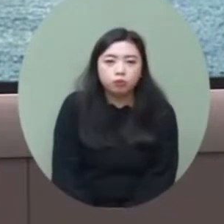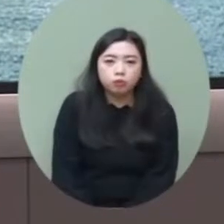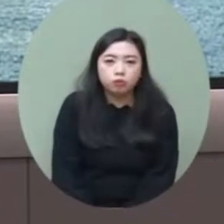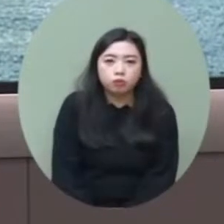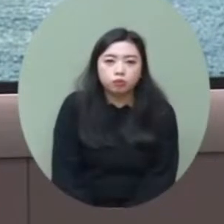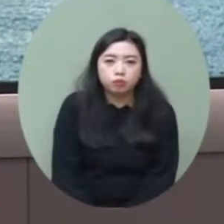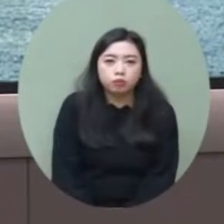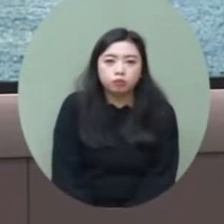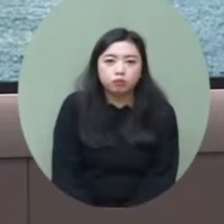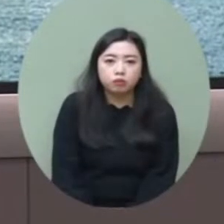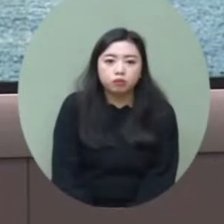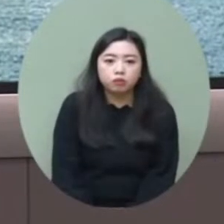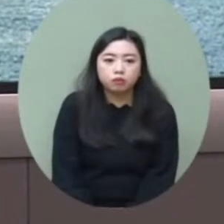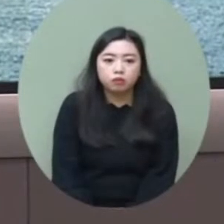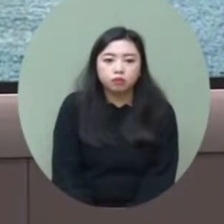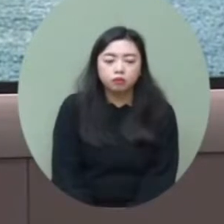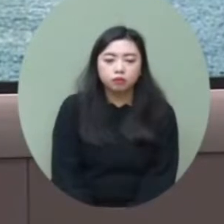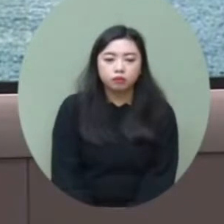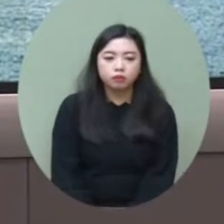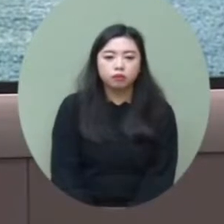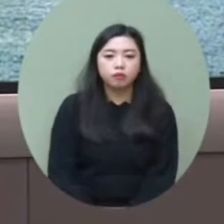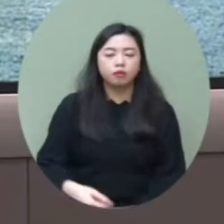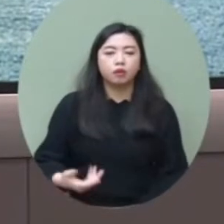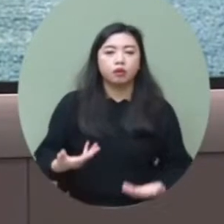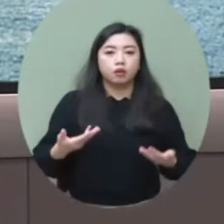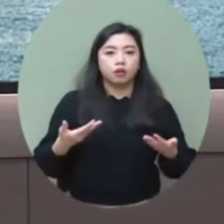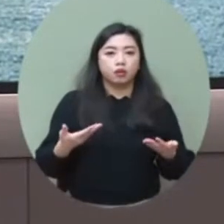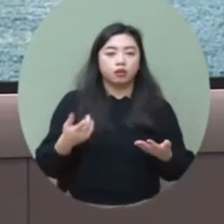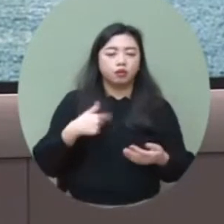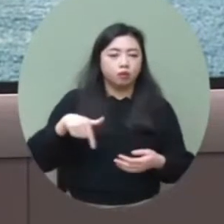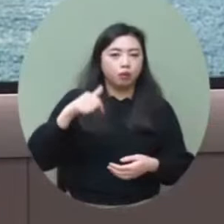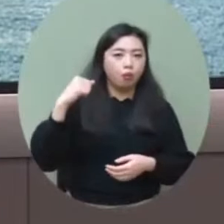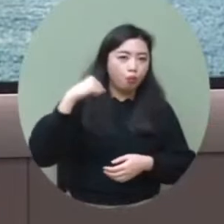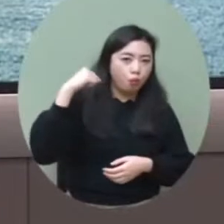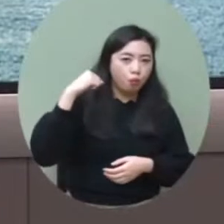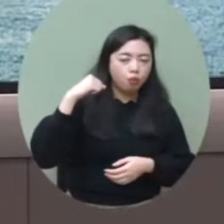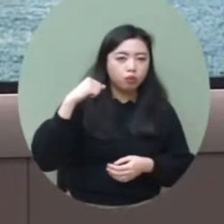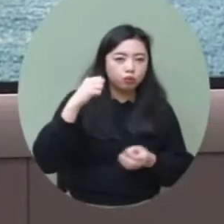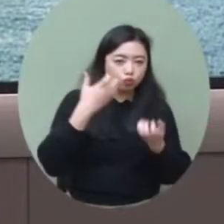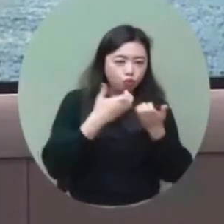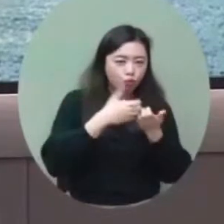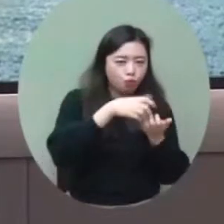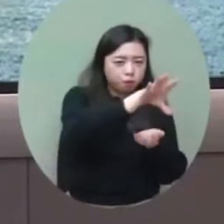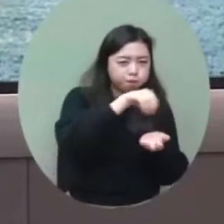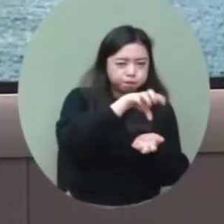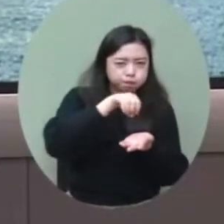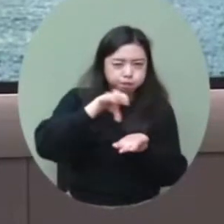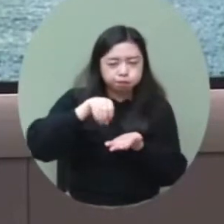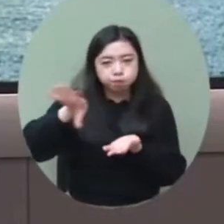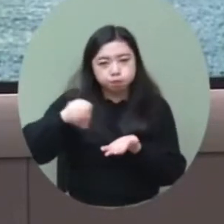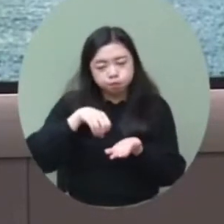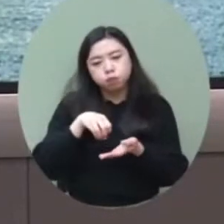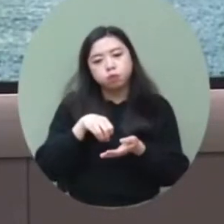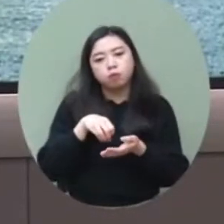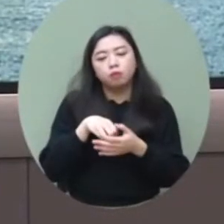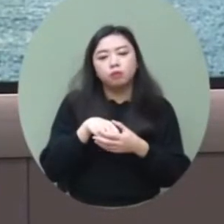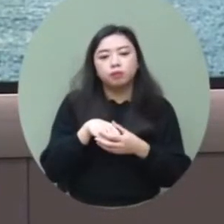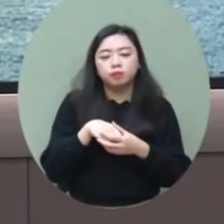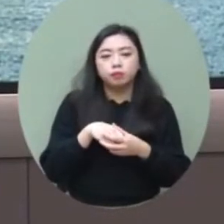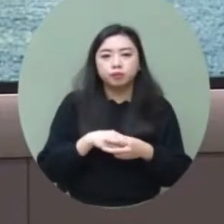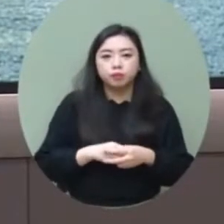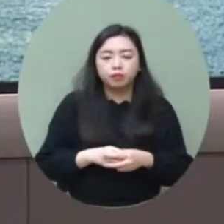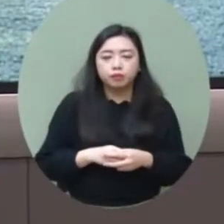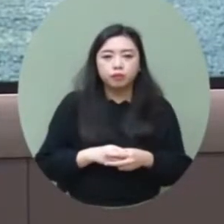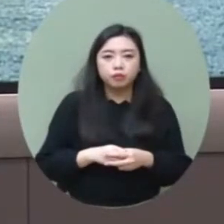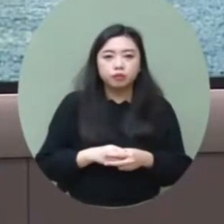to collect this data. We will report this data when we have